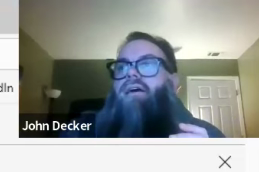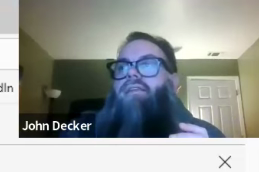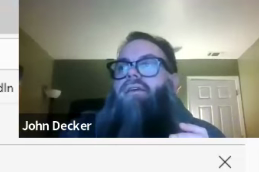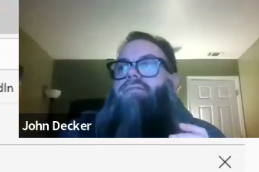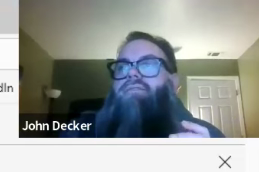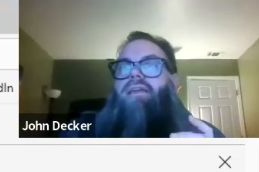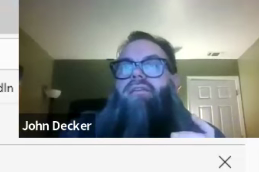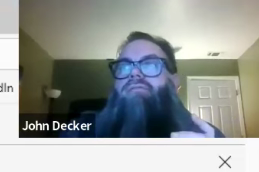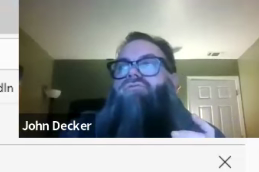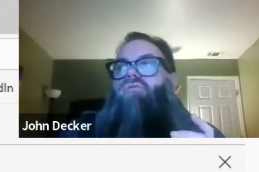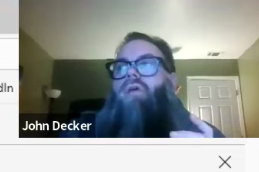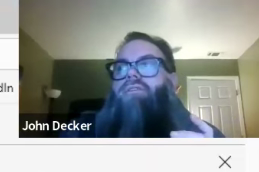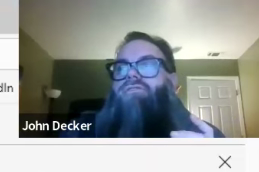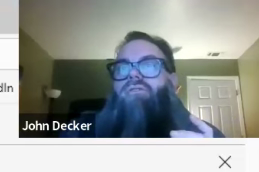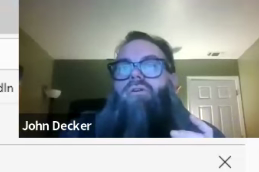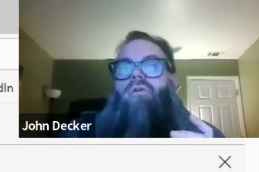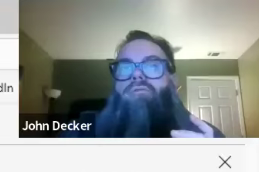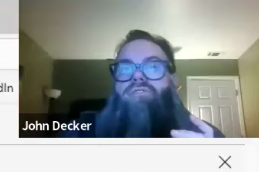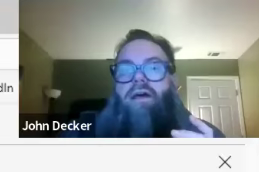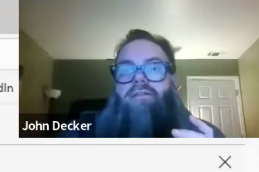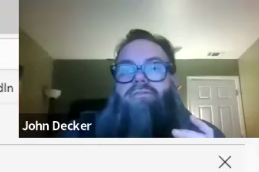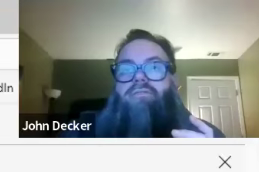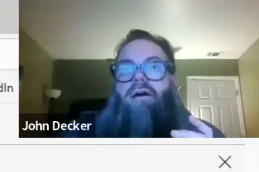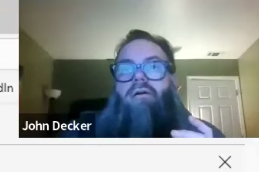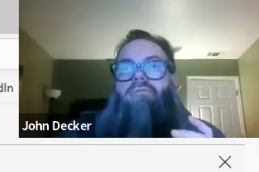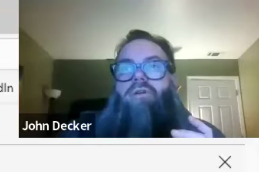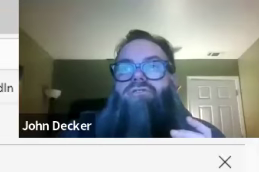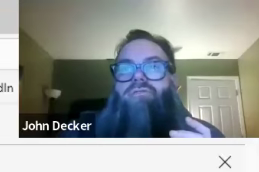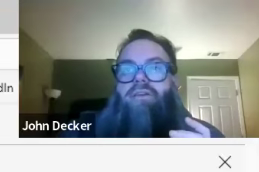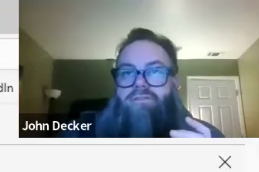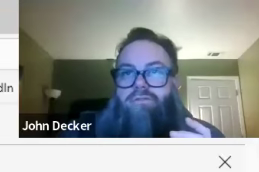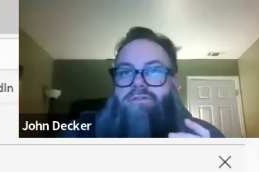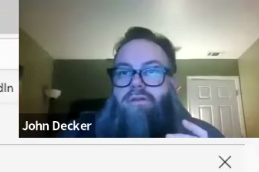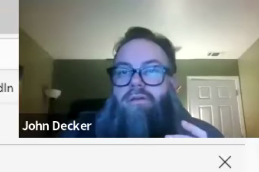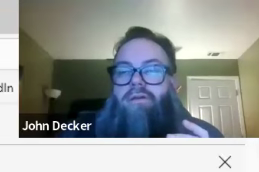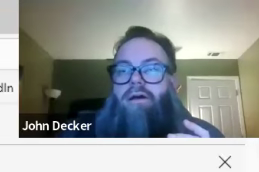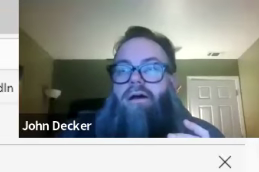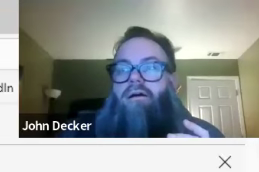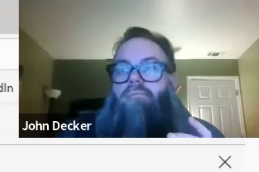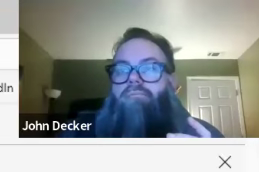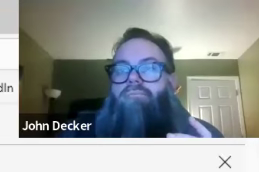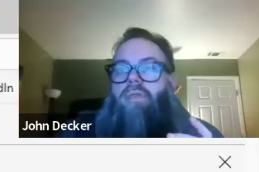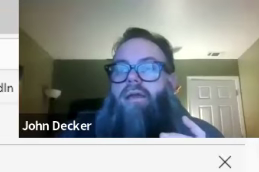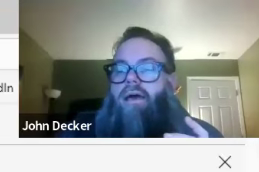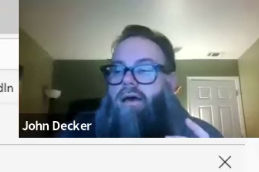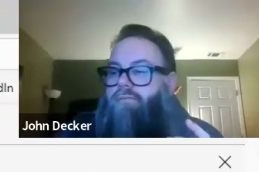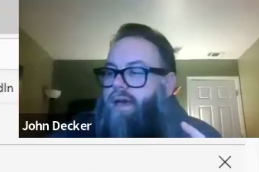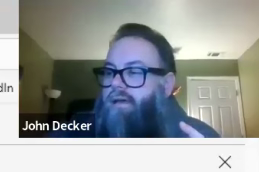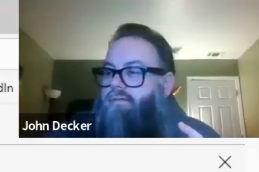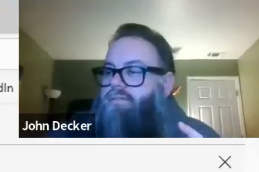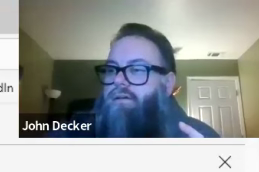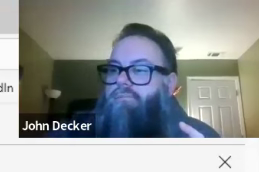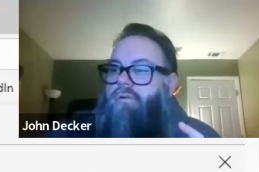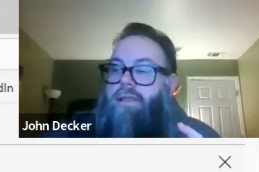compositions and executive director oversight. So some regional centers um,